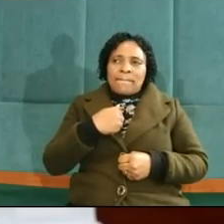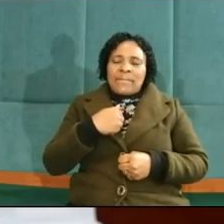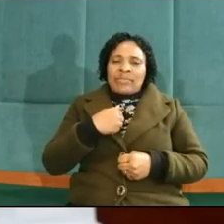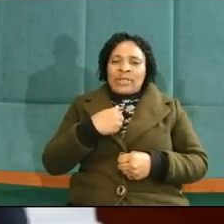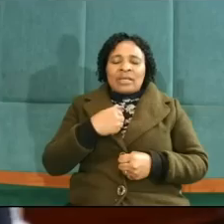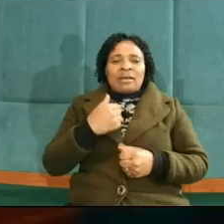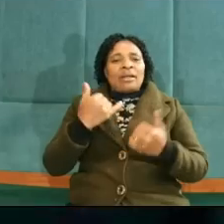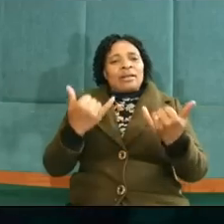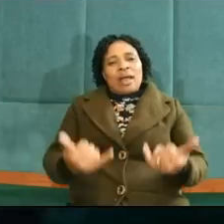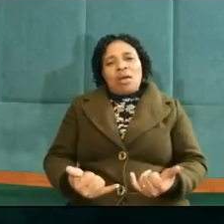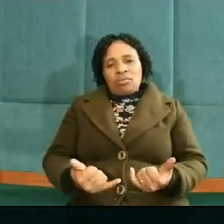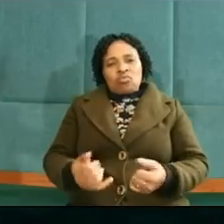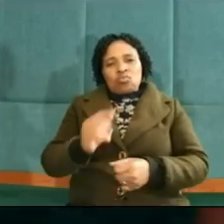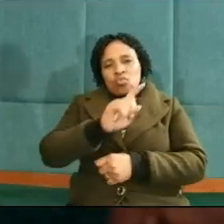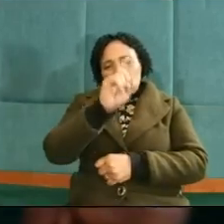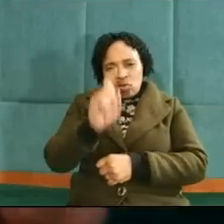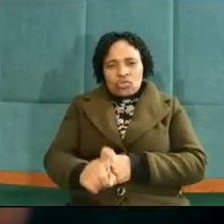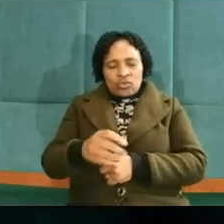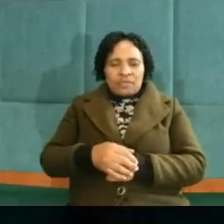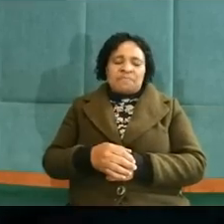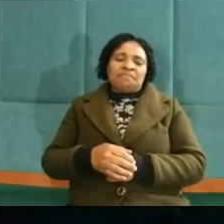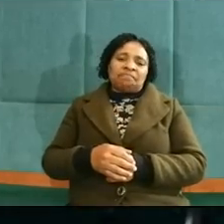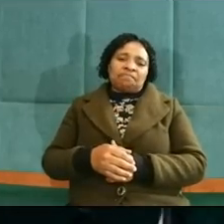And I have one question for the bigger brother.